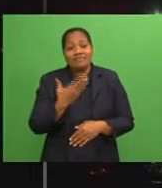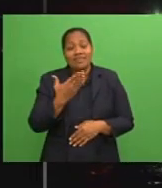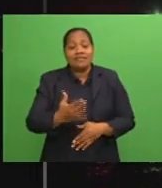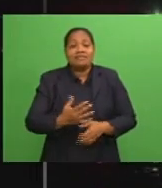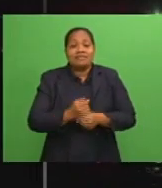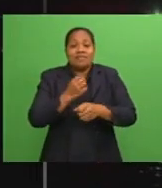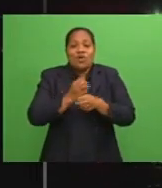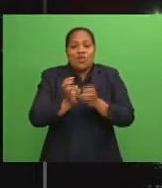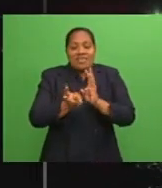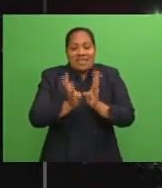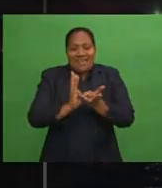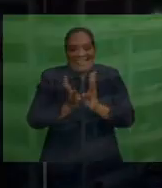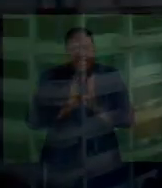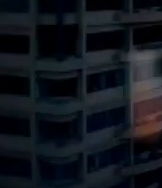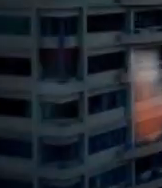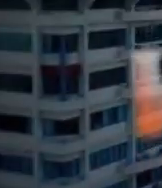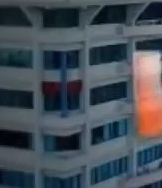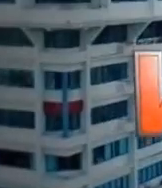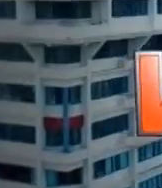from the weather world.